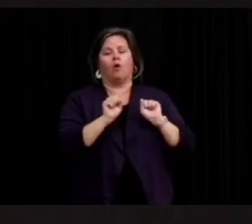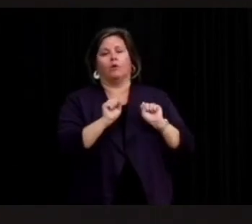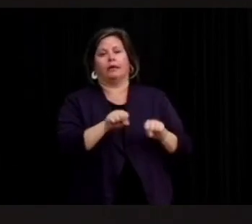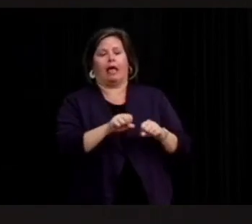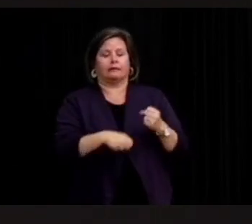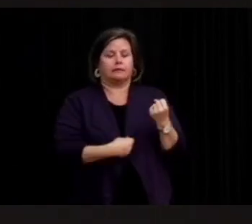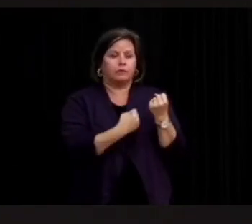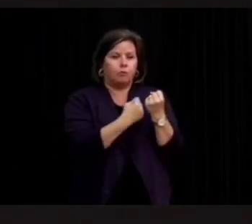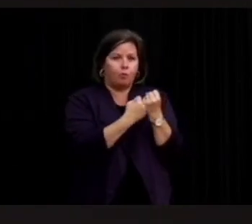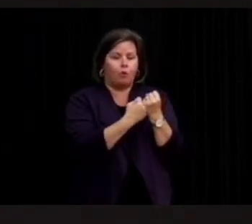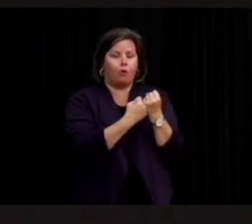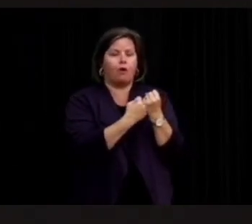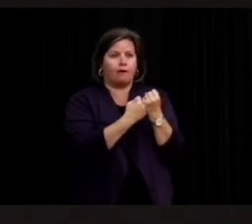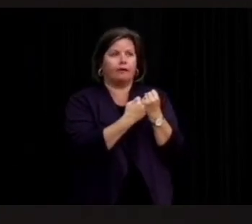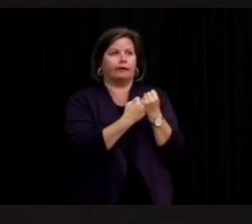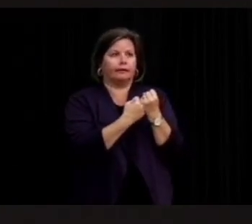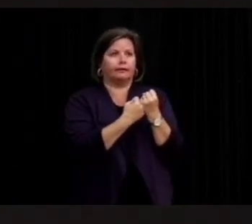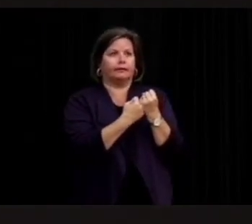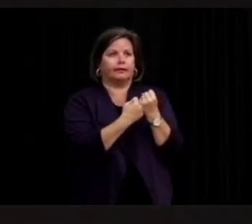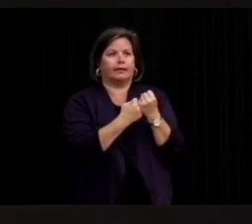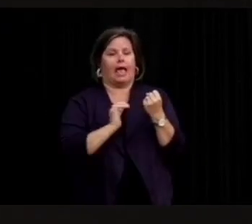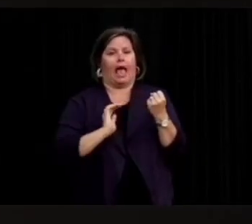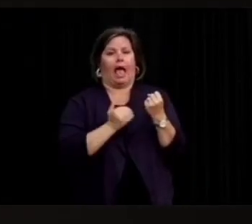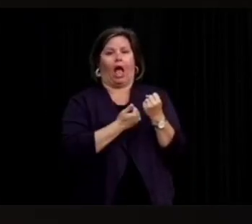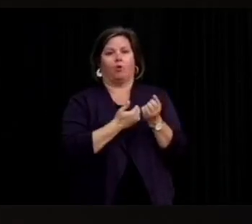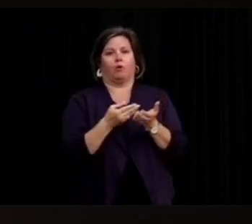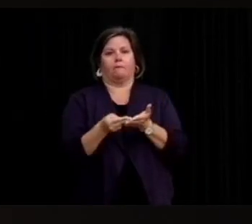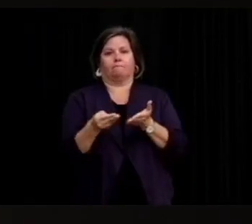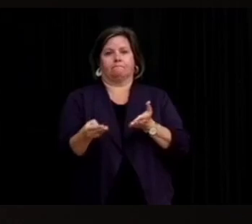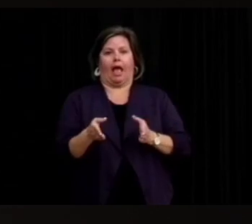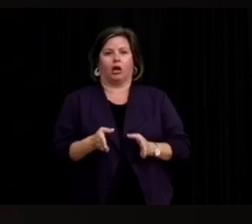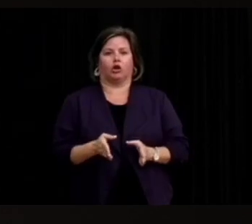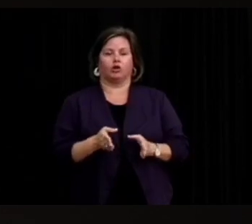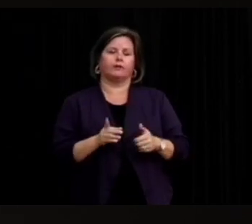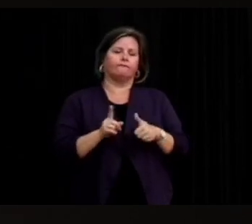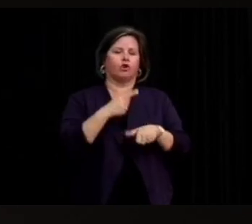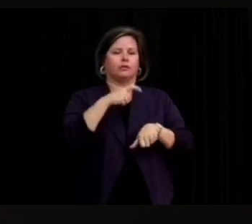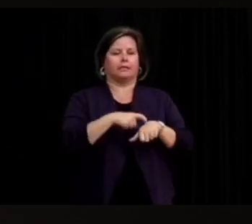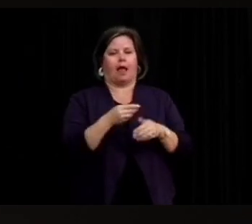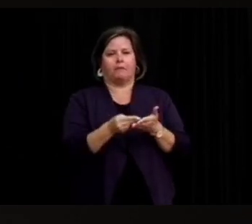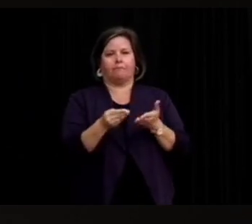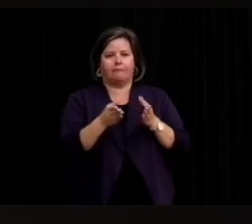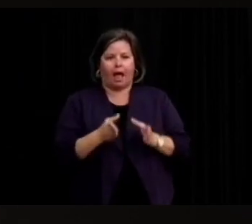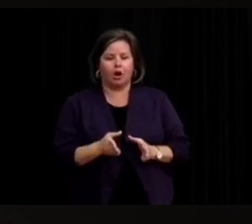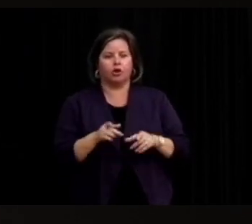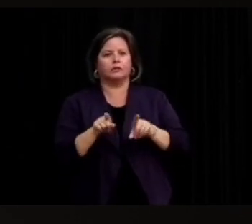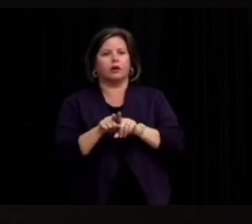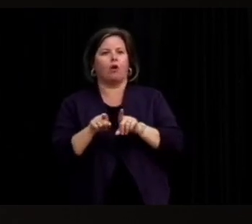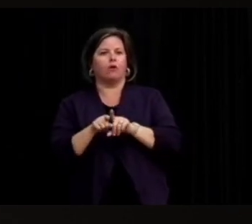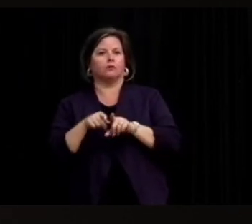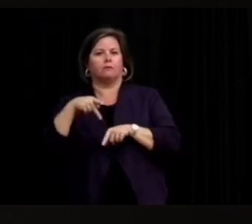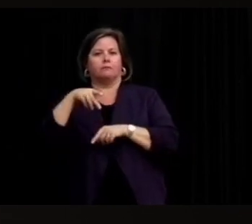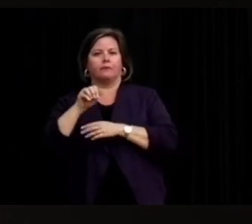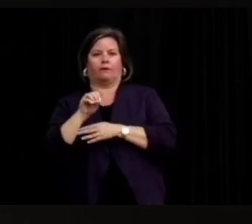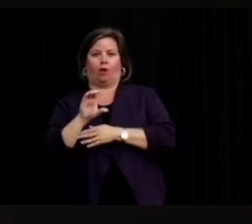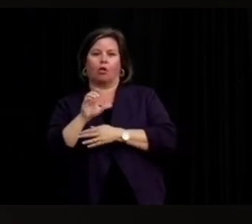support our buyers, first-time buyers, buyers of color, and also our members who are working diligently